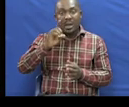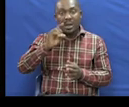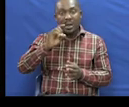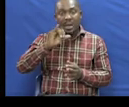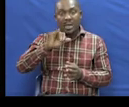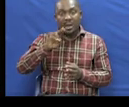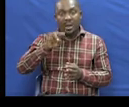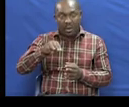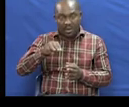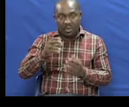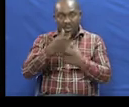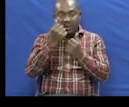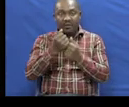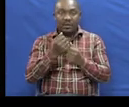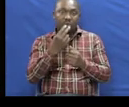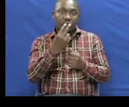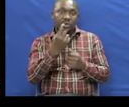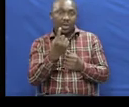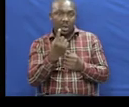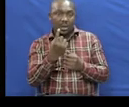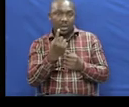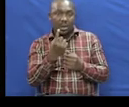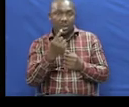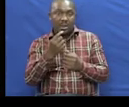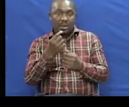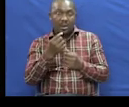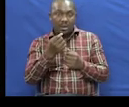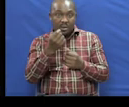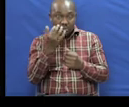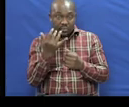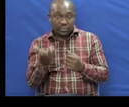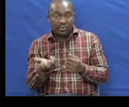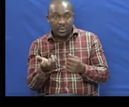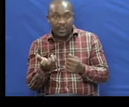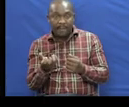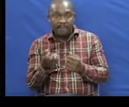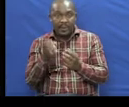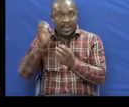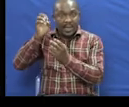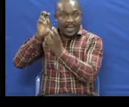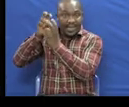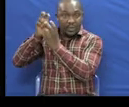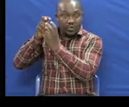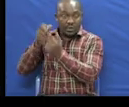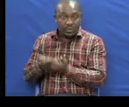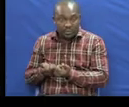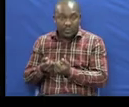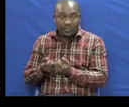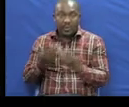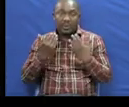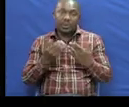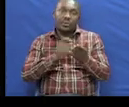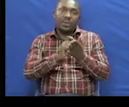electrons. So therefore, this argon, it has 18 electrons. So we can